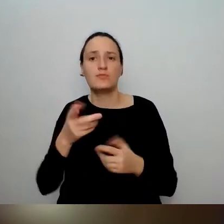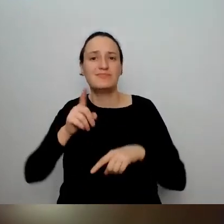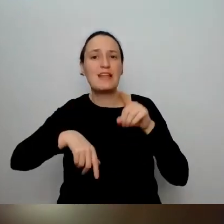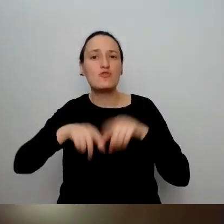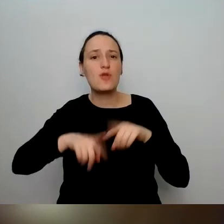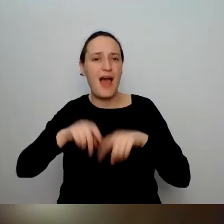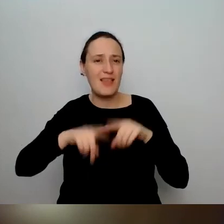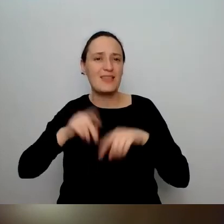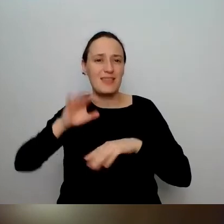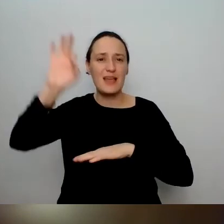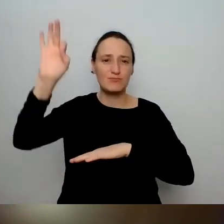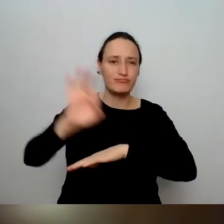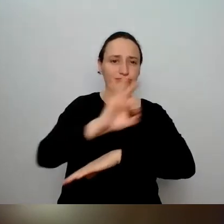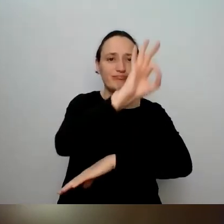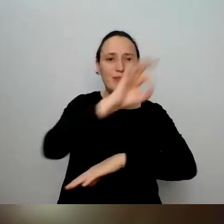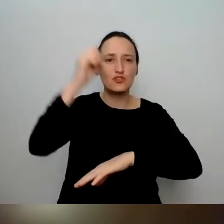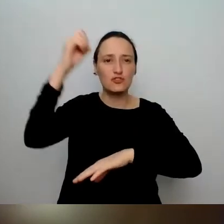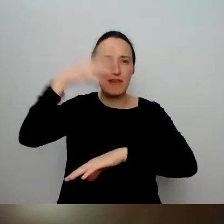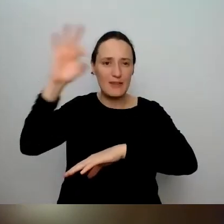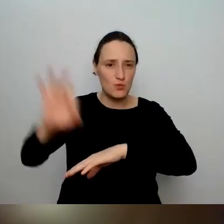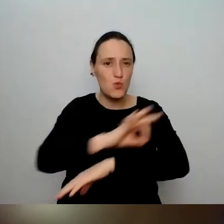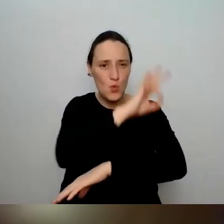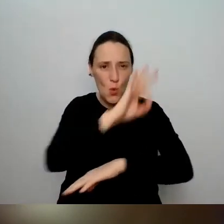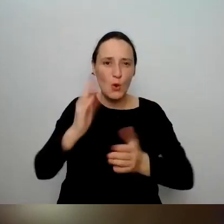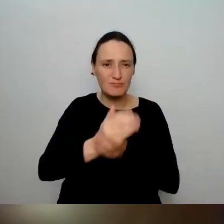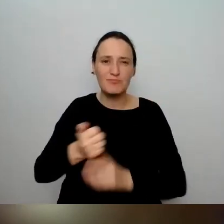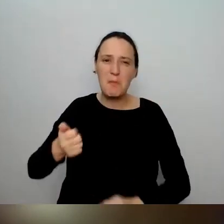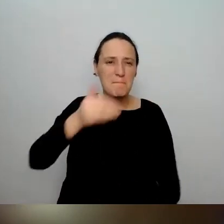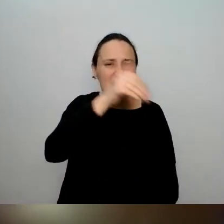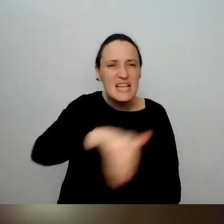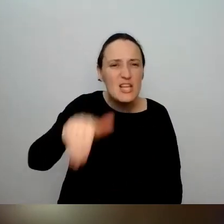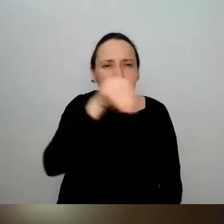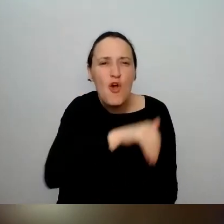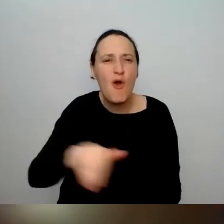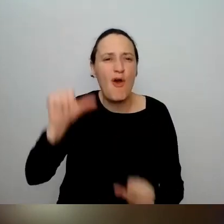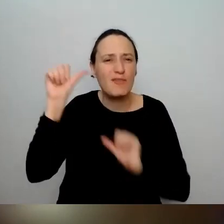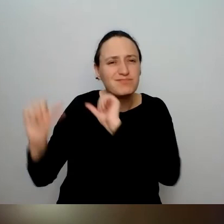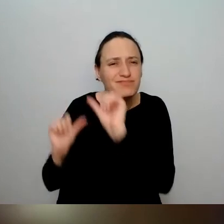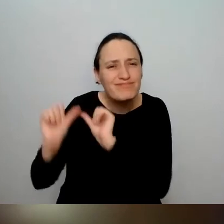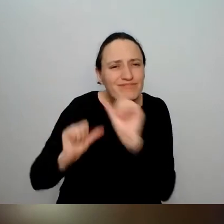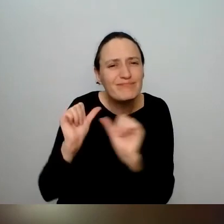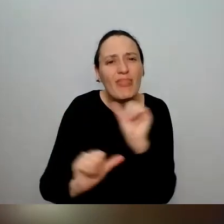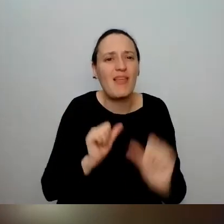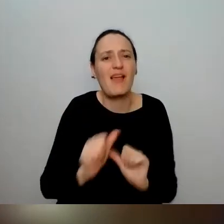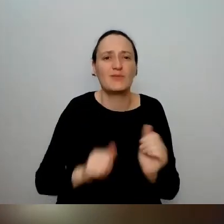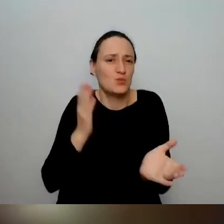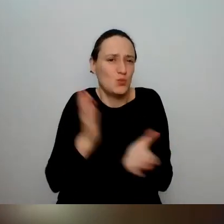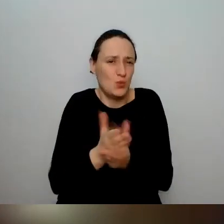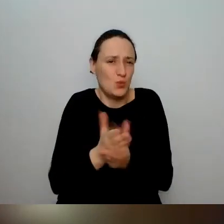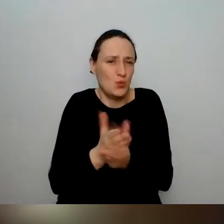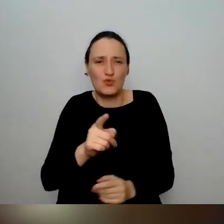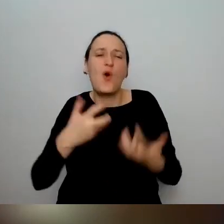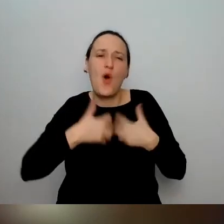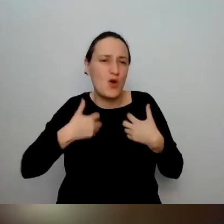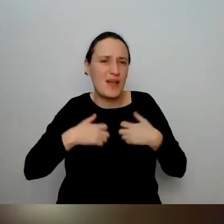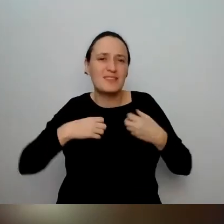the effects of artificial light during those nights is not the same as it is when it's pitch